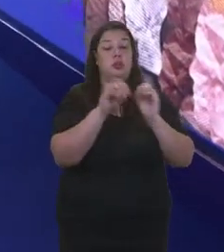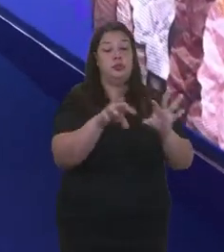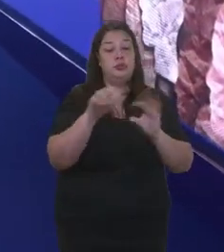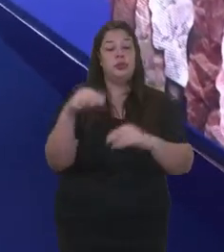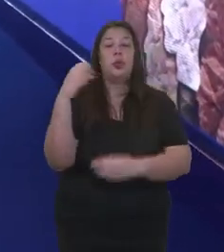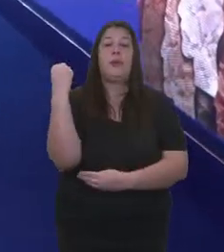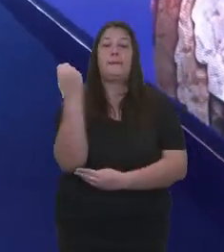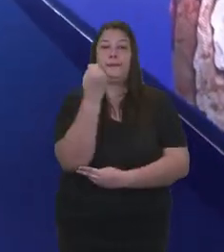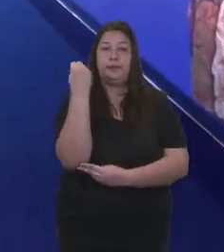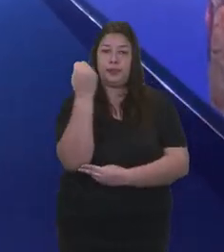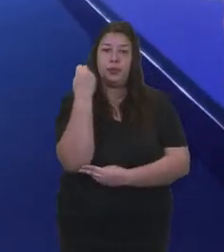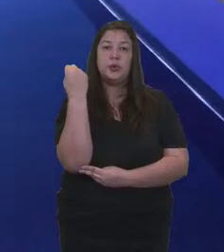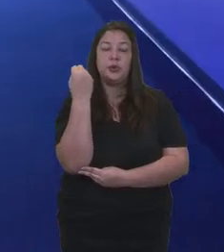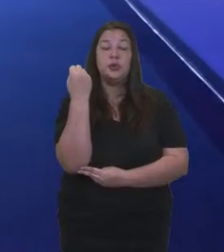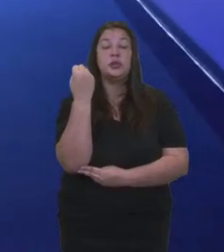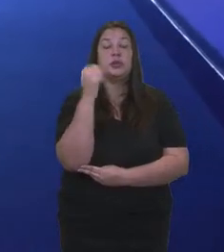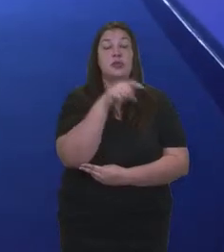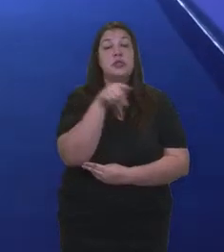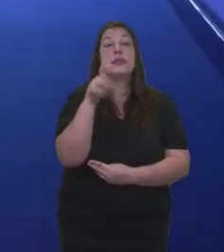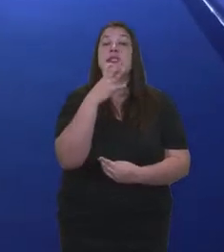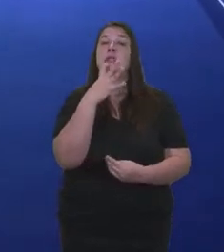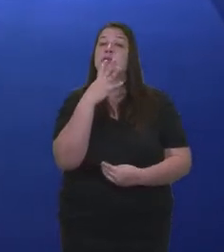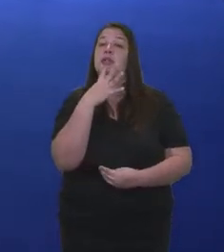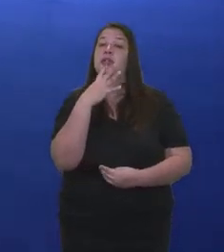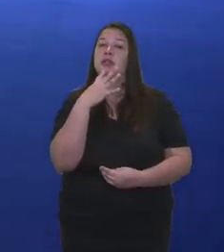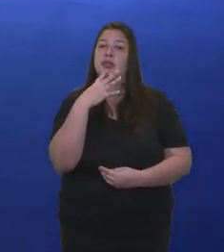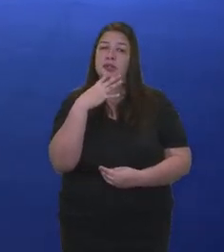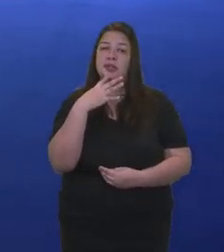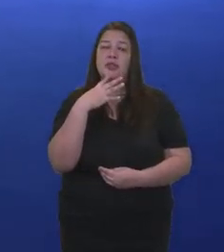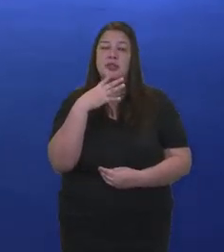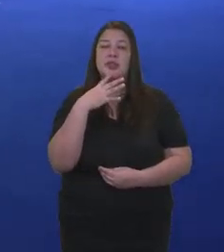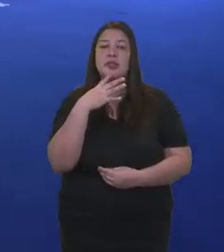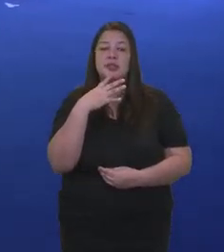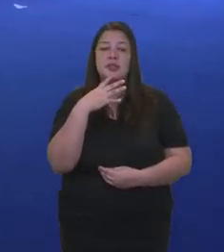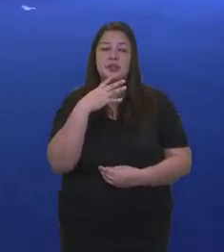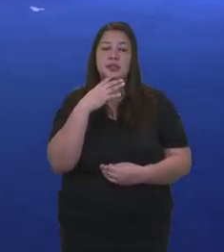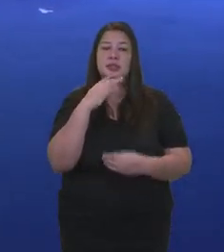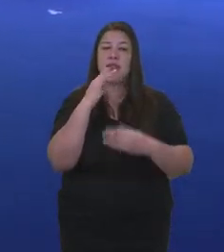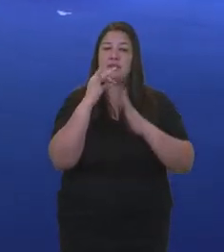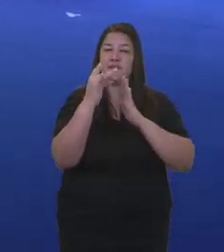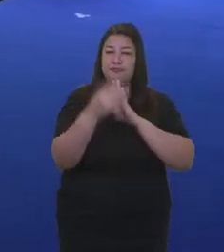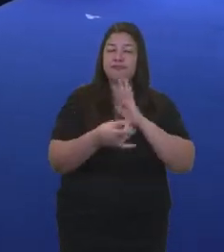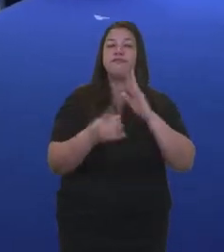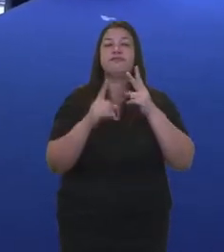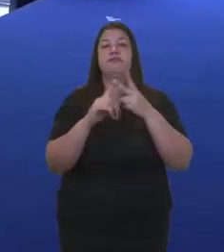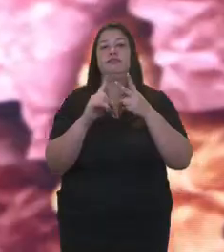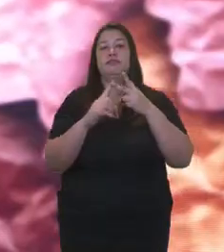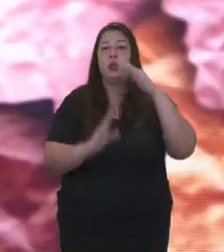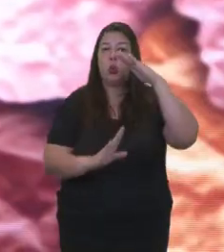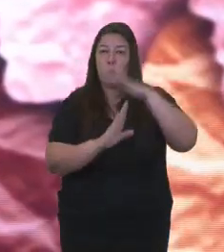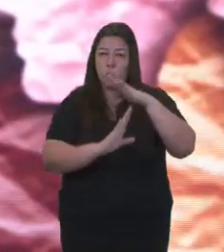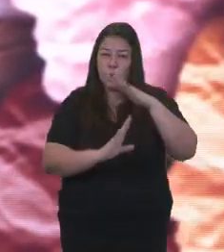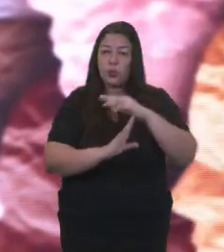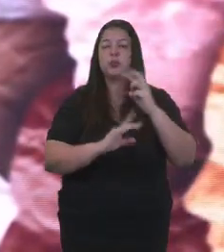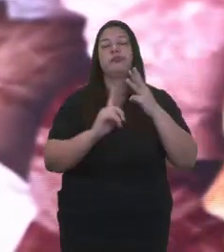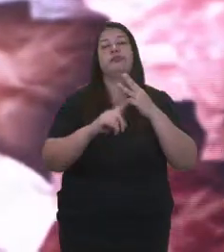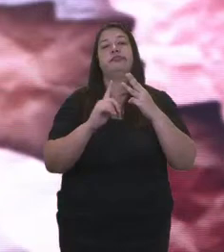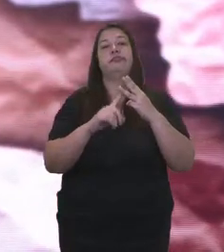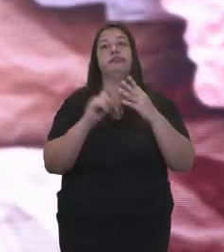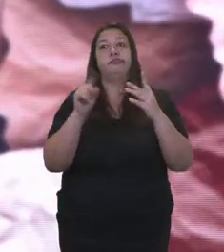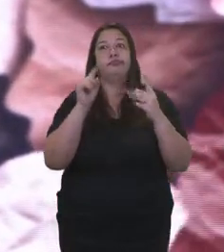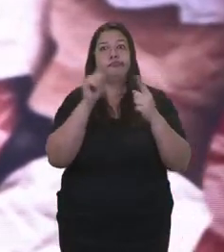is a powerful weapon? Because like any weapon, you must know what are the triggers and the limits and their